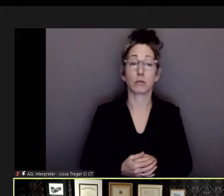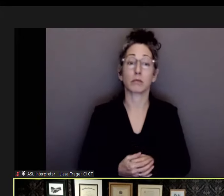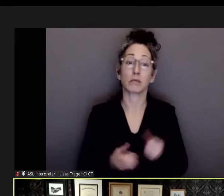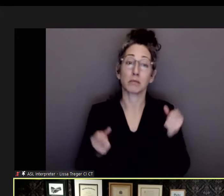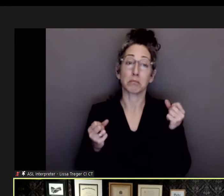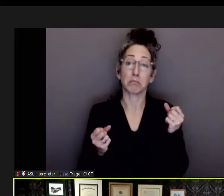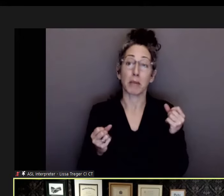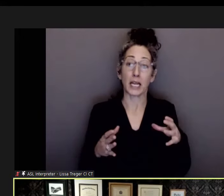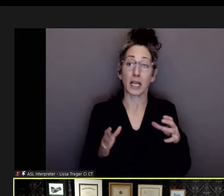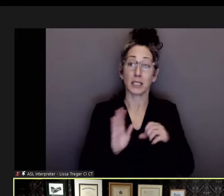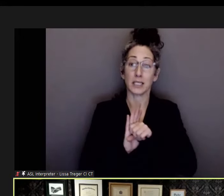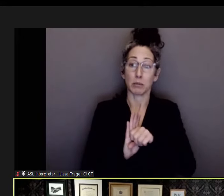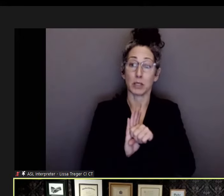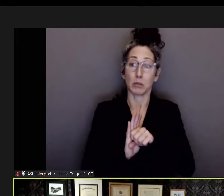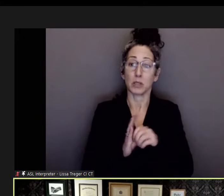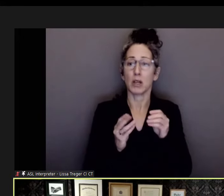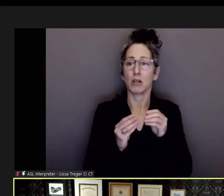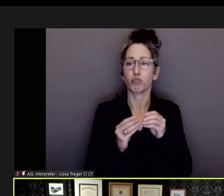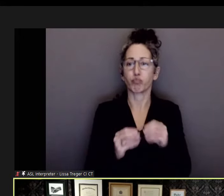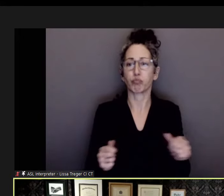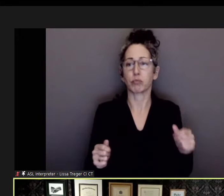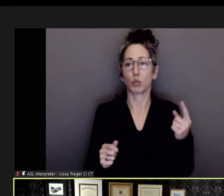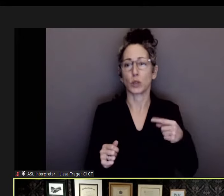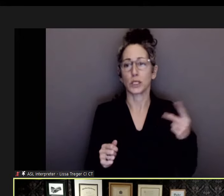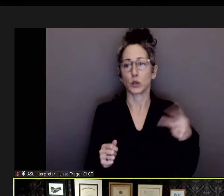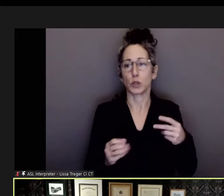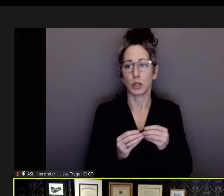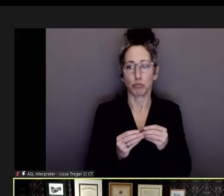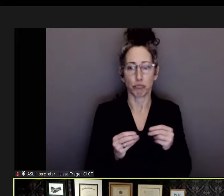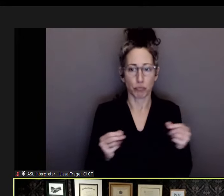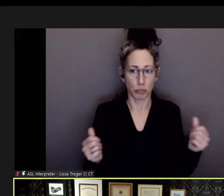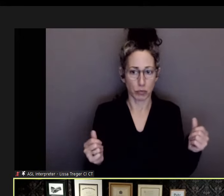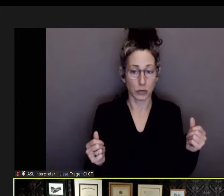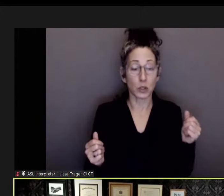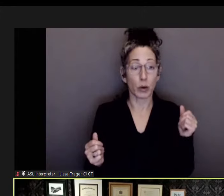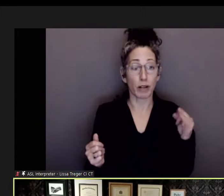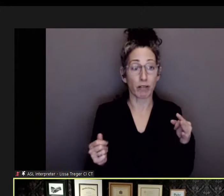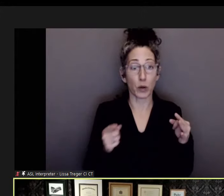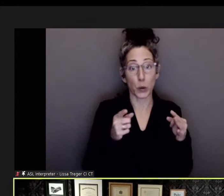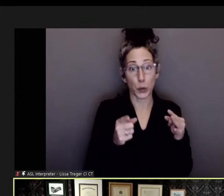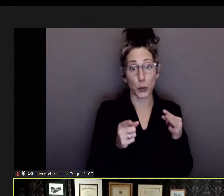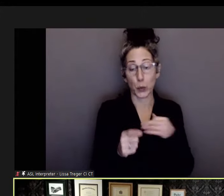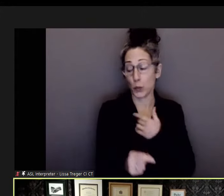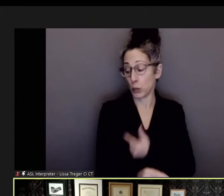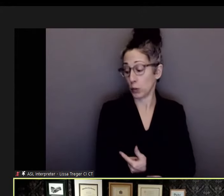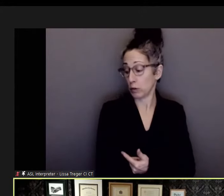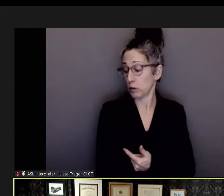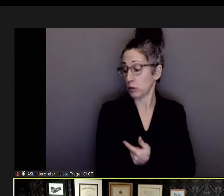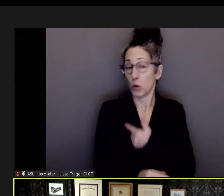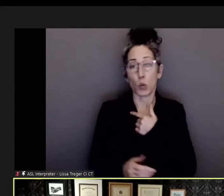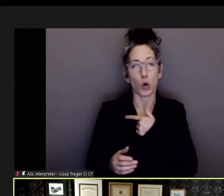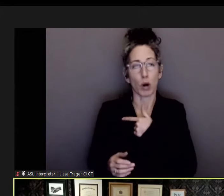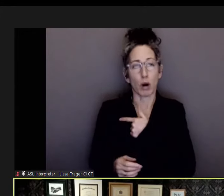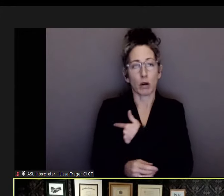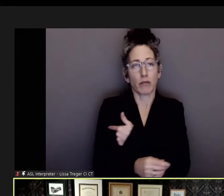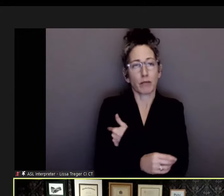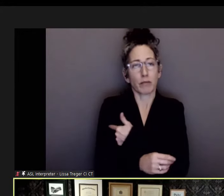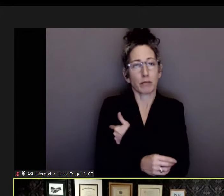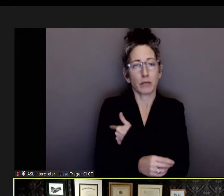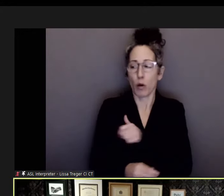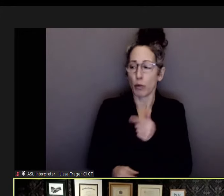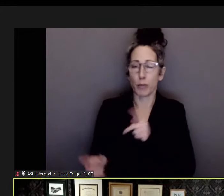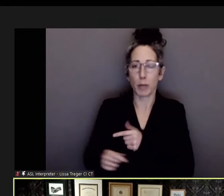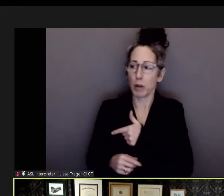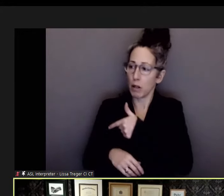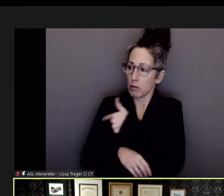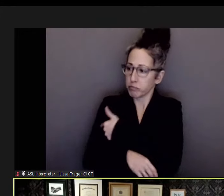within 1 or 2 days. And this is important, is that if you were administering the vaccine, you certainly want to warn people that this